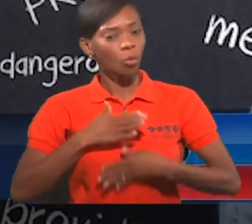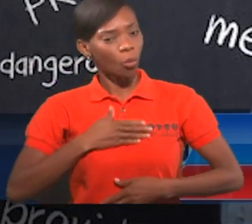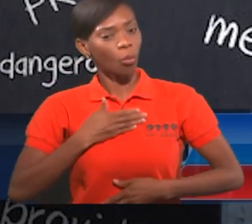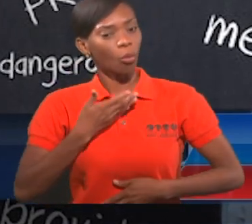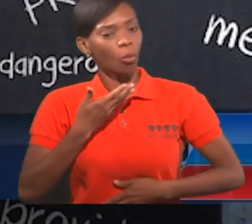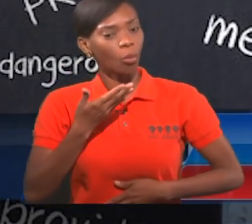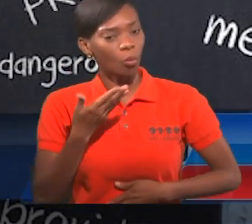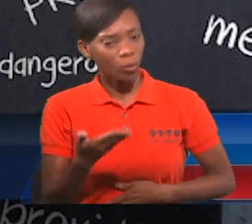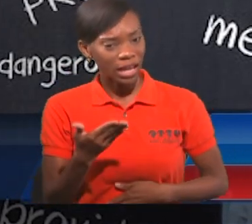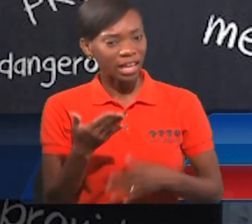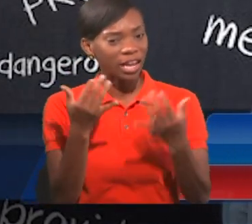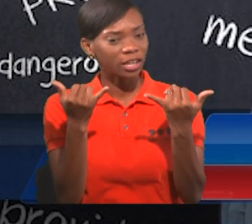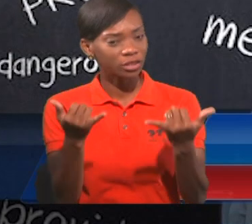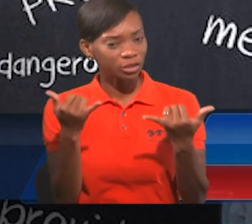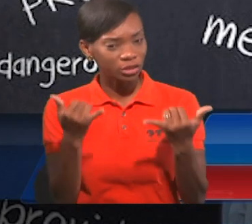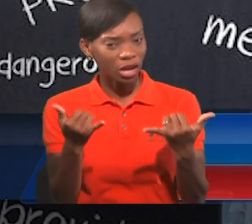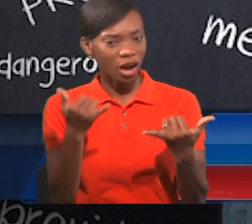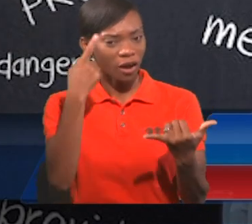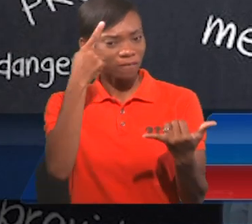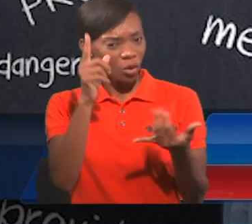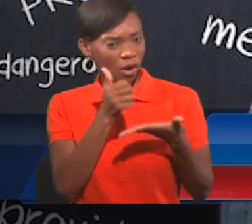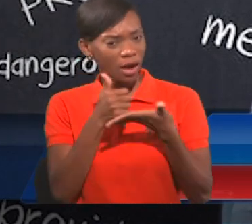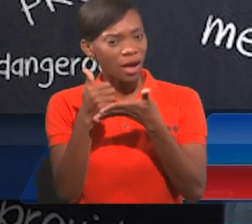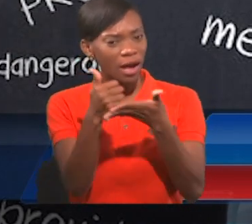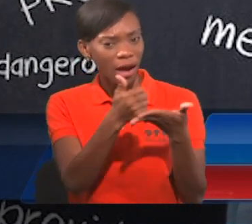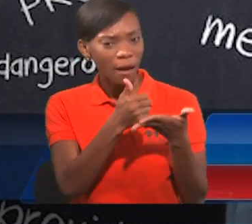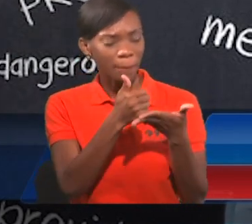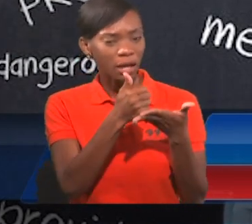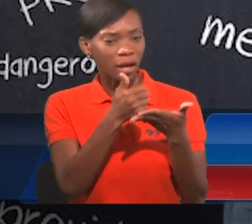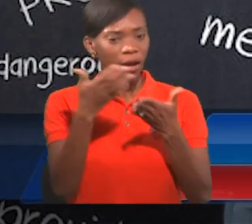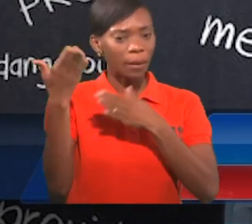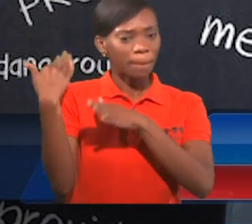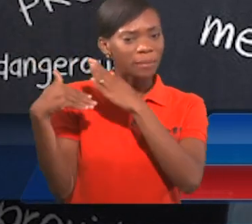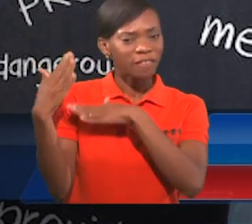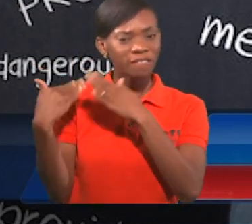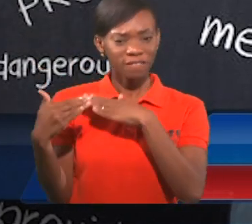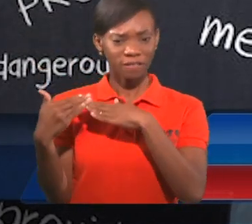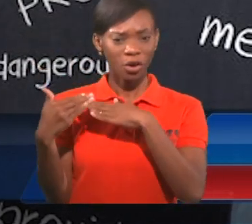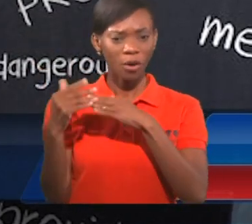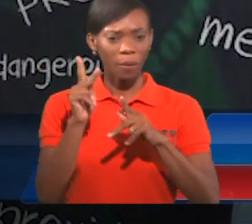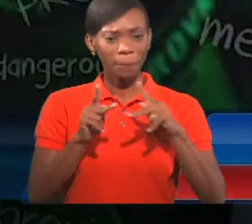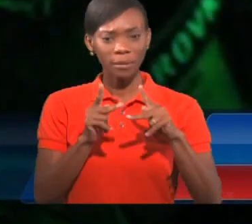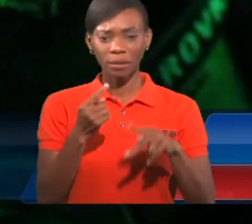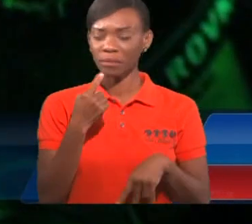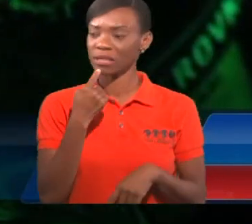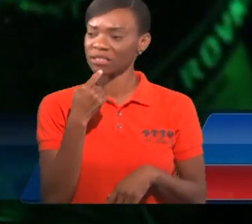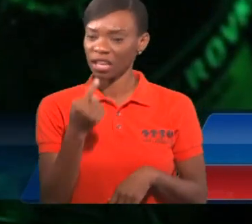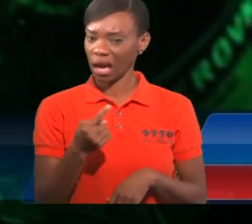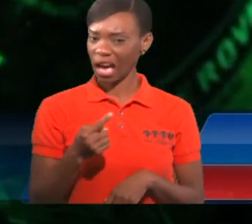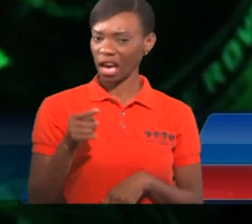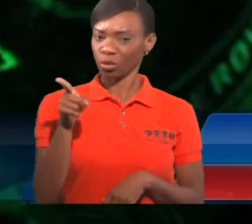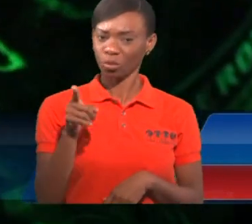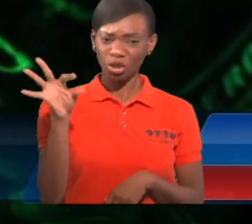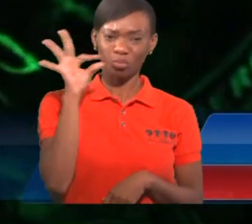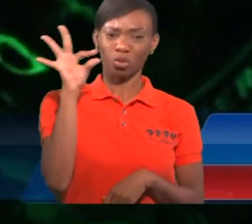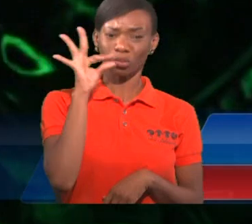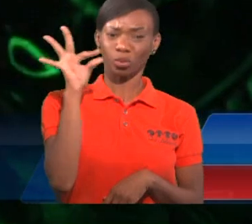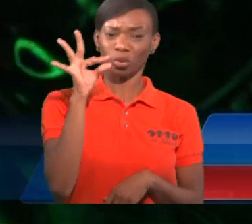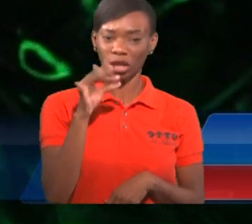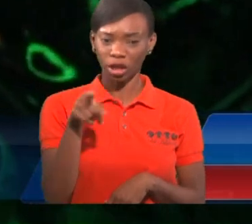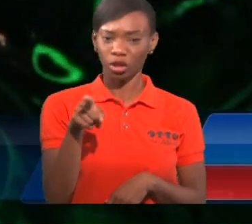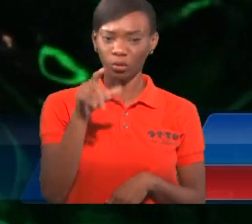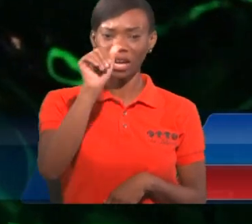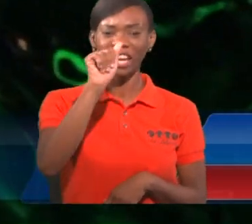9 out of 10 times when I say to someone, oh, you're smoking all this or you're drinking all this, you're an addict, there's always this resistance. How can one determine that